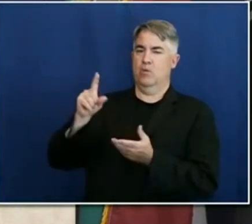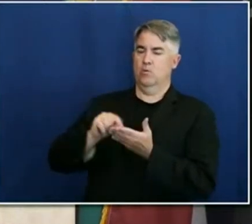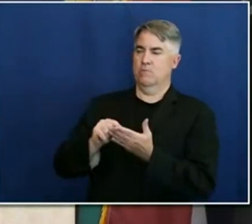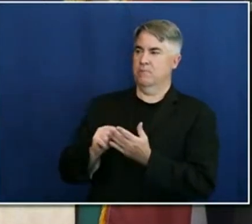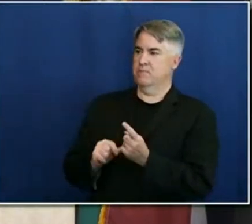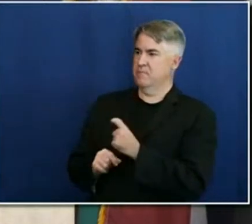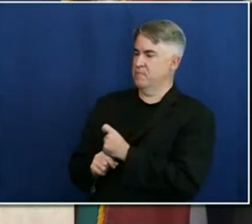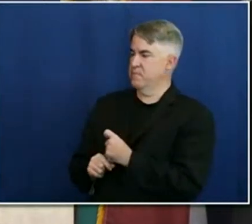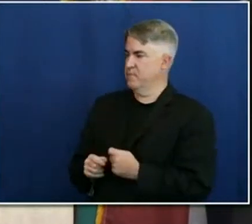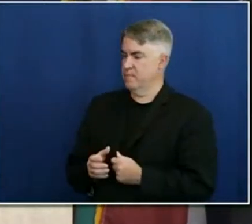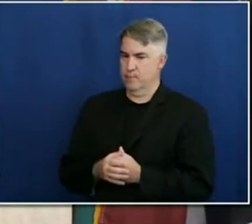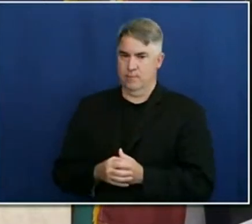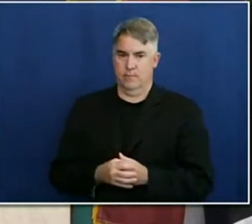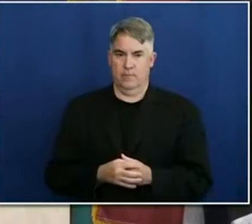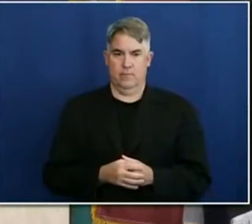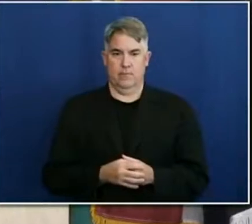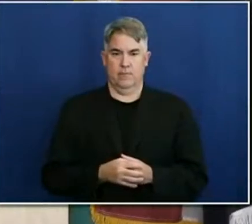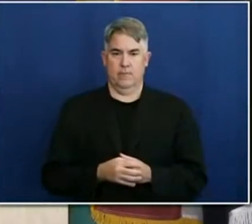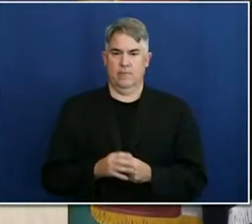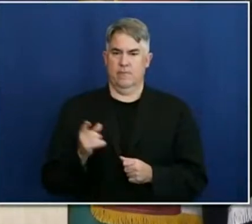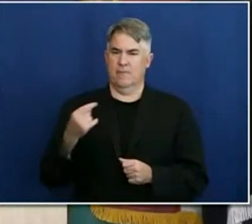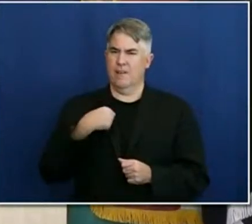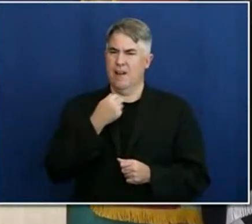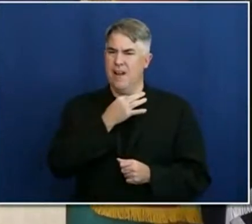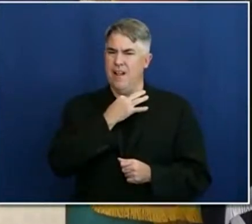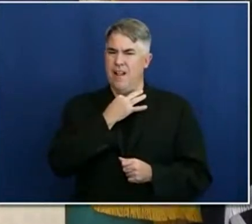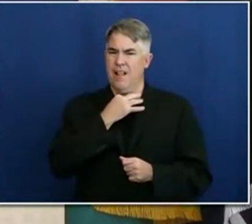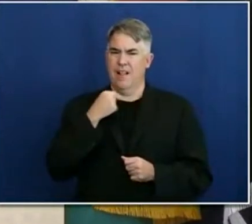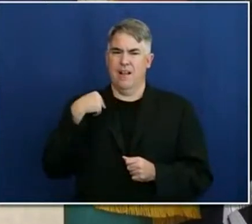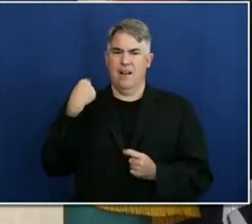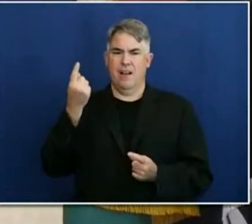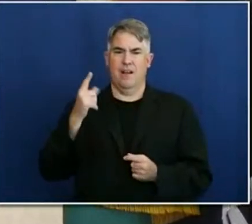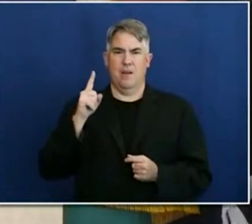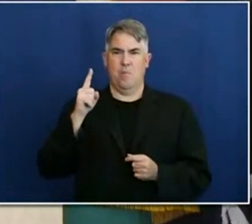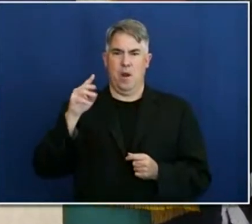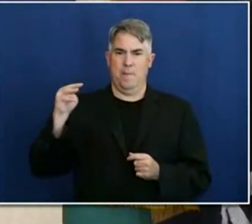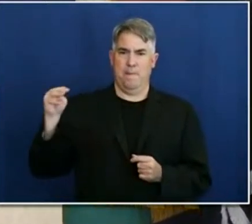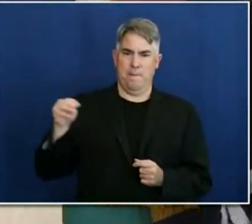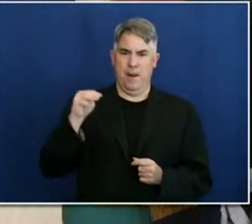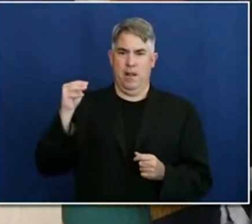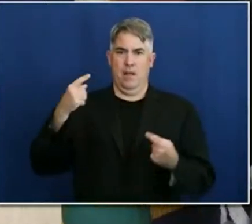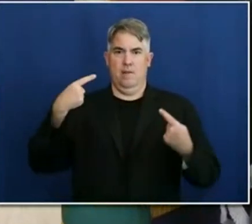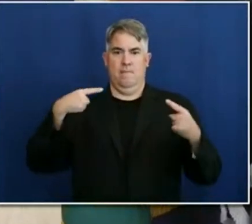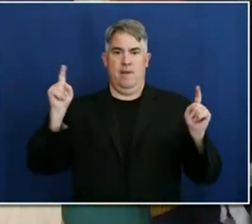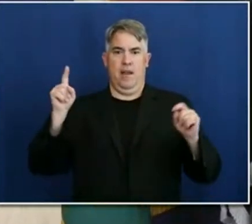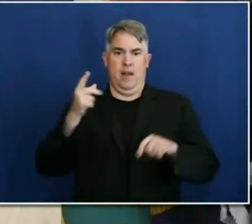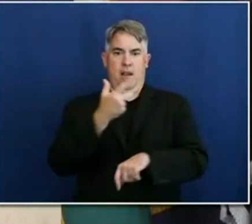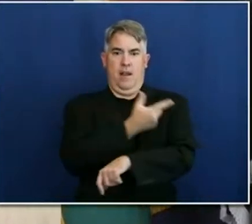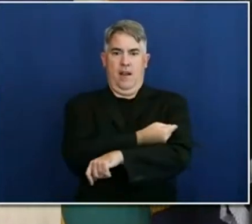of passing 1 million people fully vaccinated in San Diego, and what will it take to reach the next million?